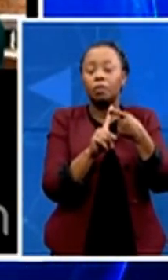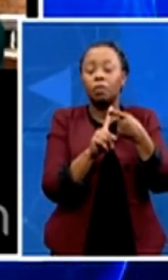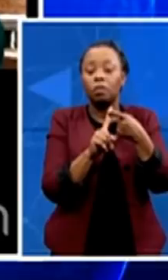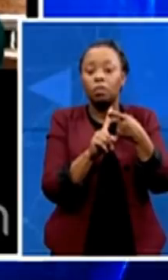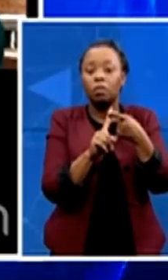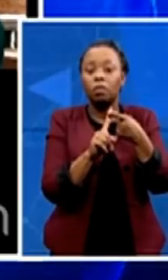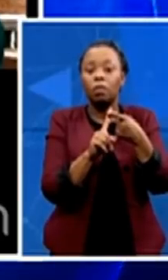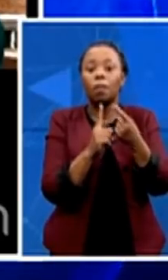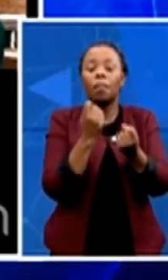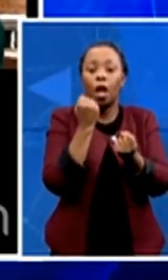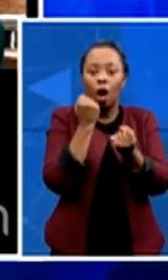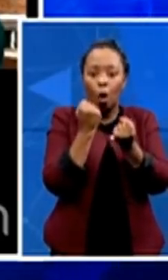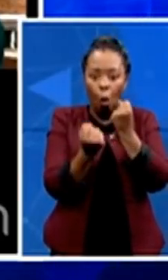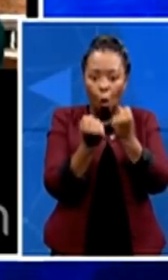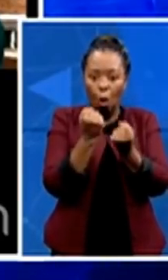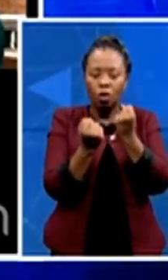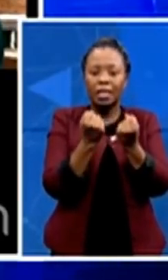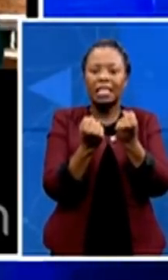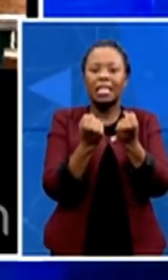stage have exceeded its